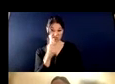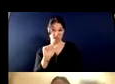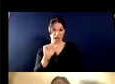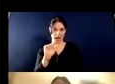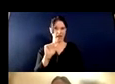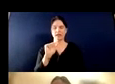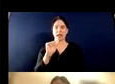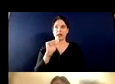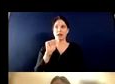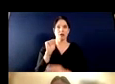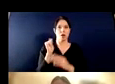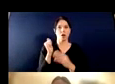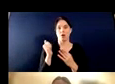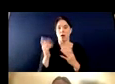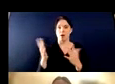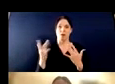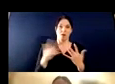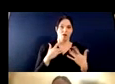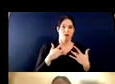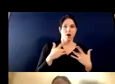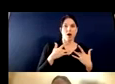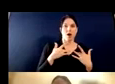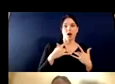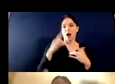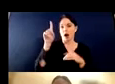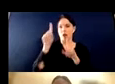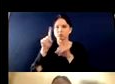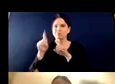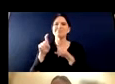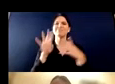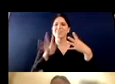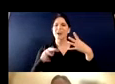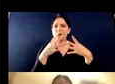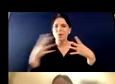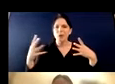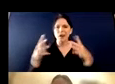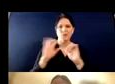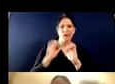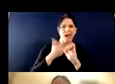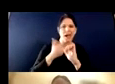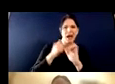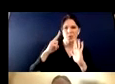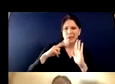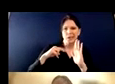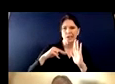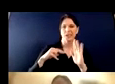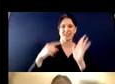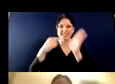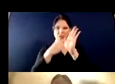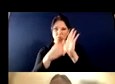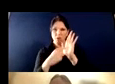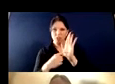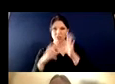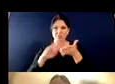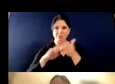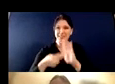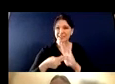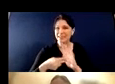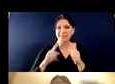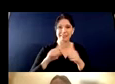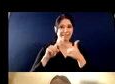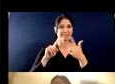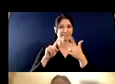already have about the audiogram, whether it's reading it, what do the symbols mean, what does the whole thing mean